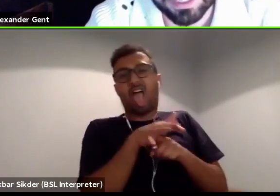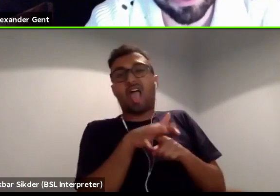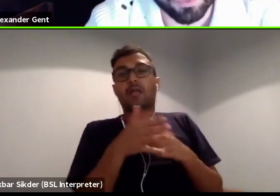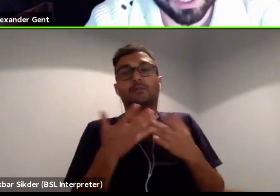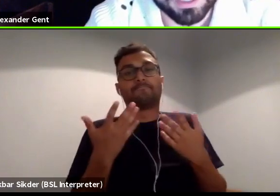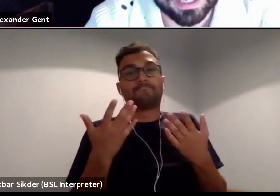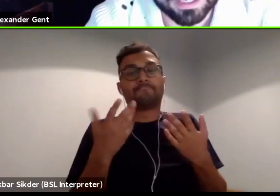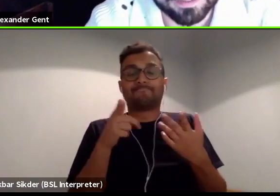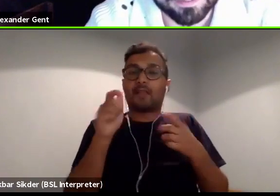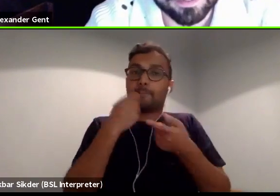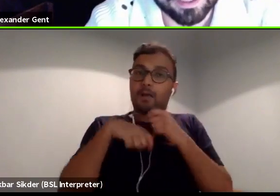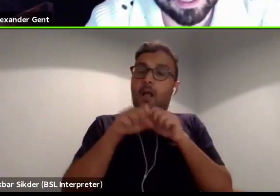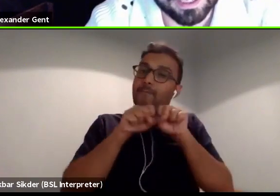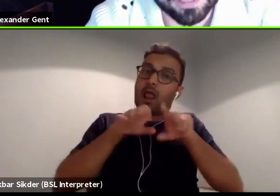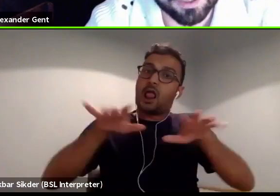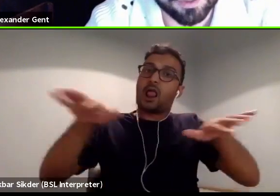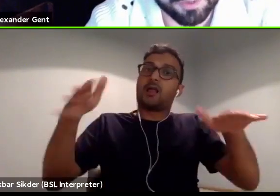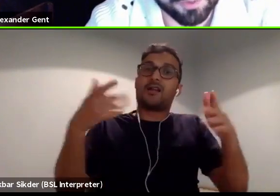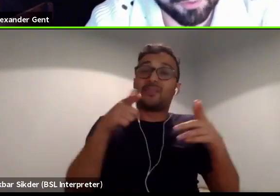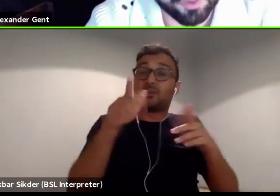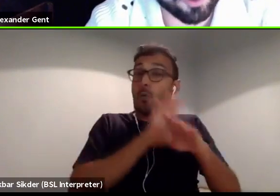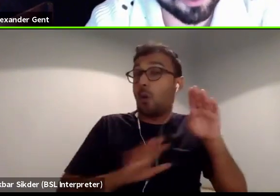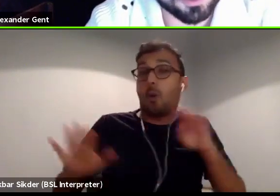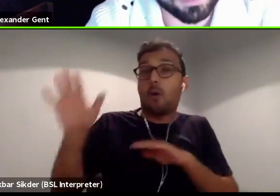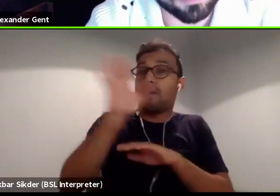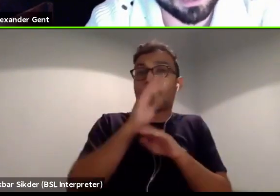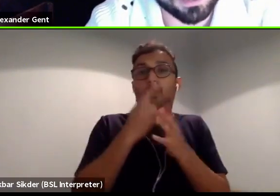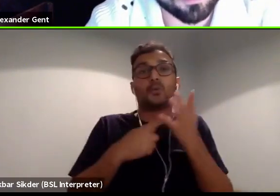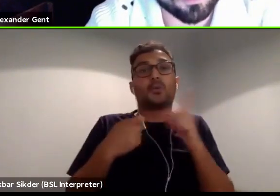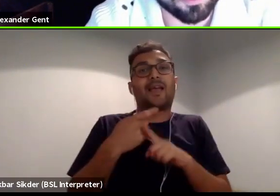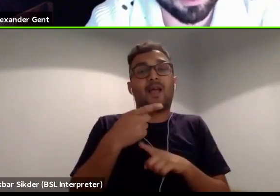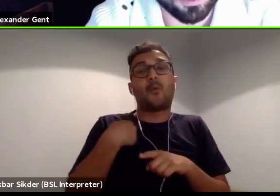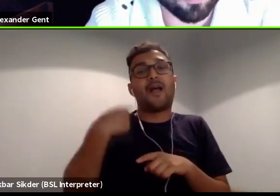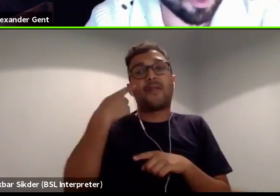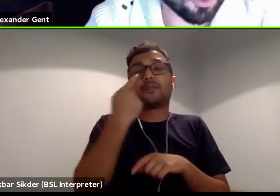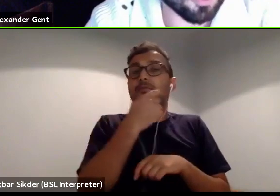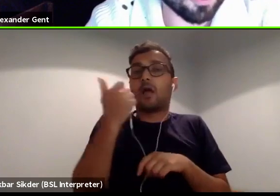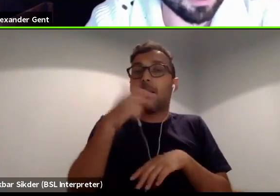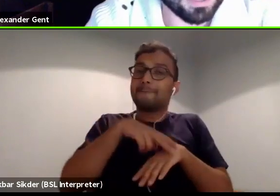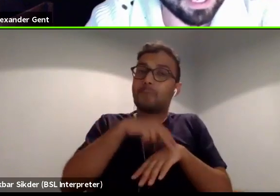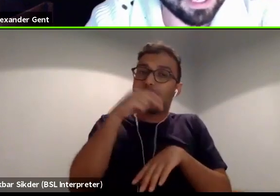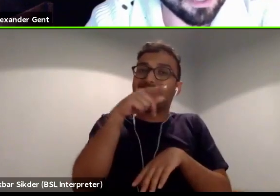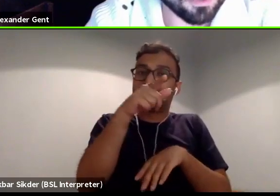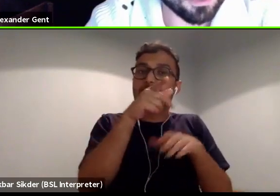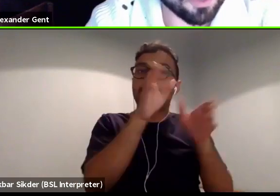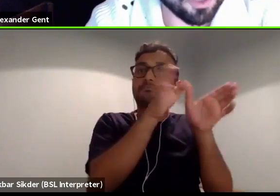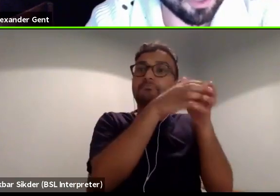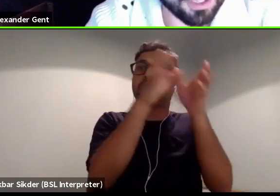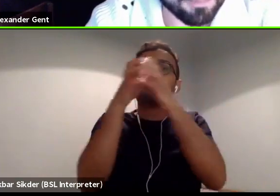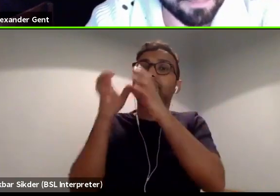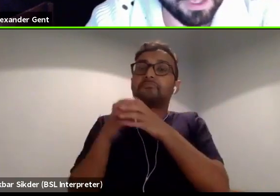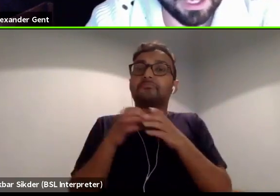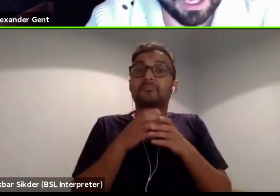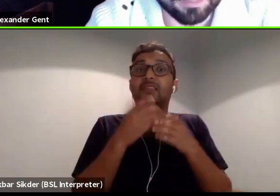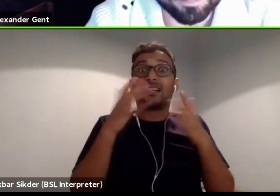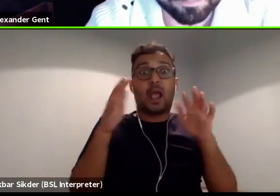they're nationwide, and I think a few forces have now started to record hate incidents